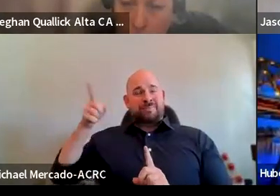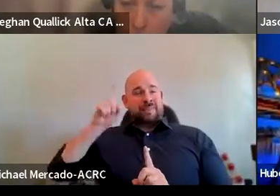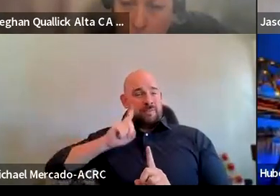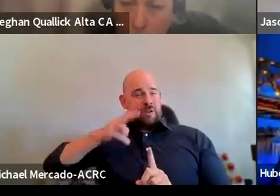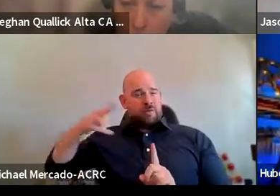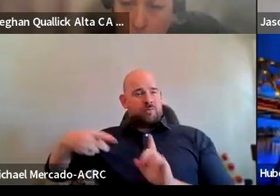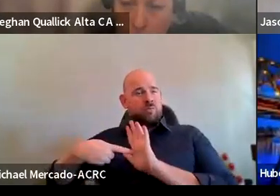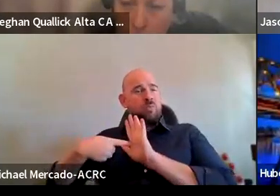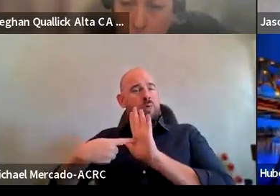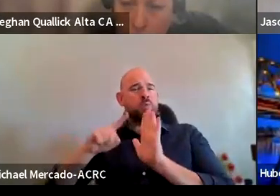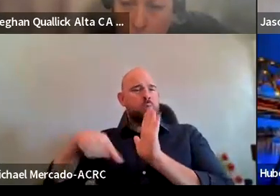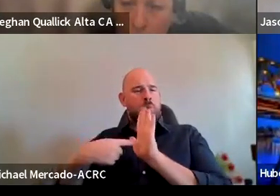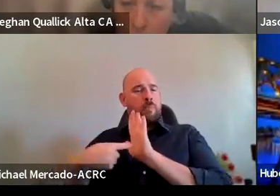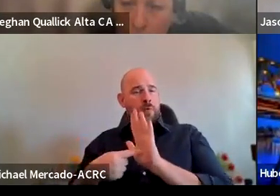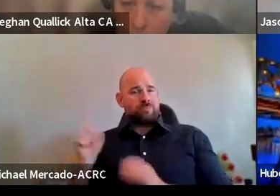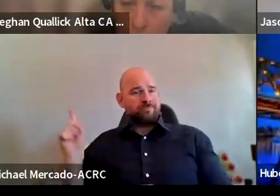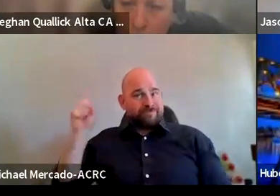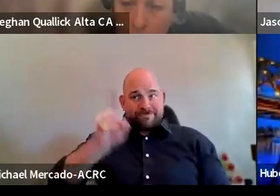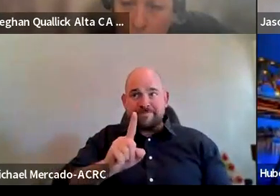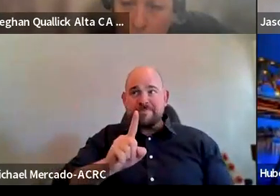Building confidence